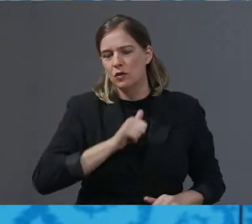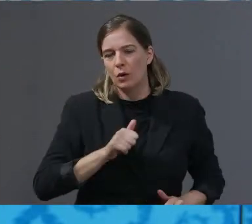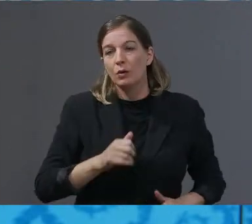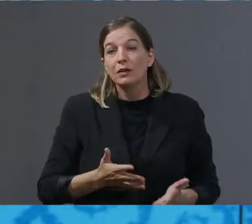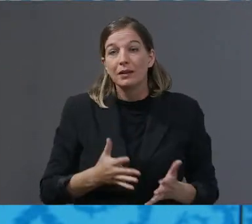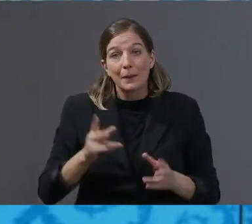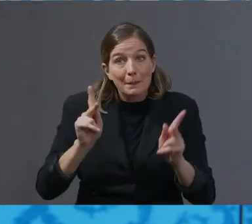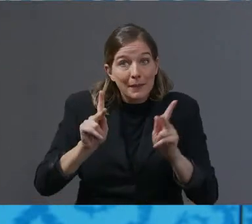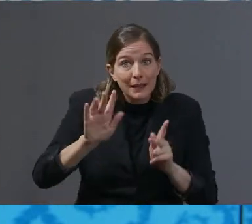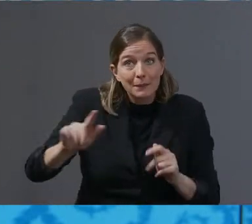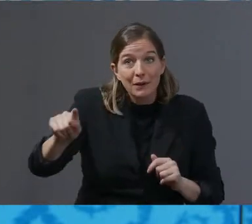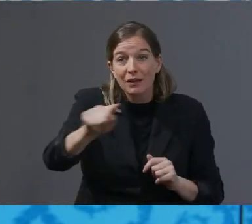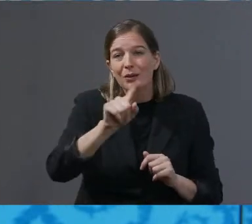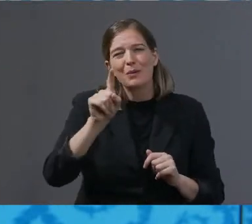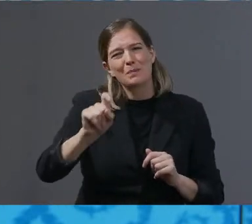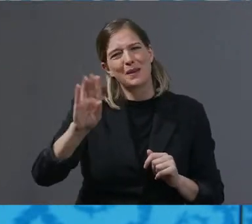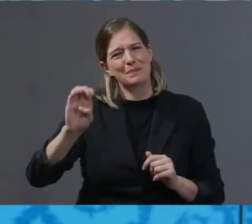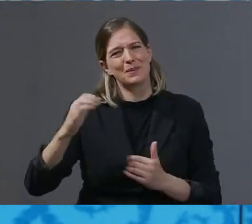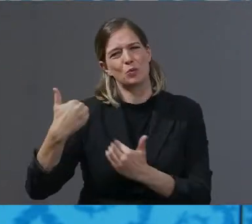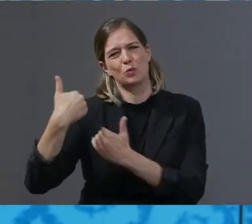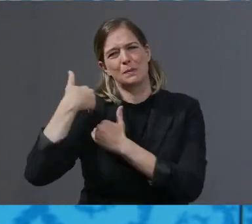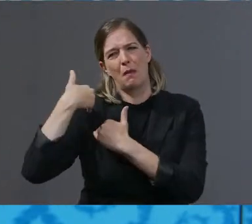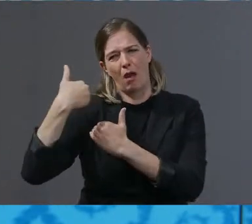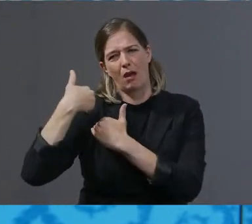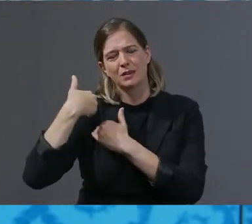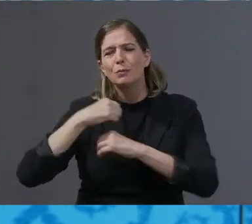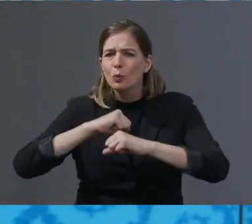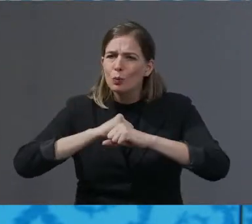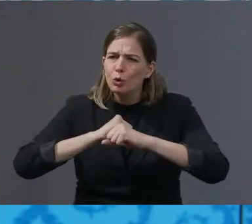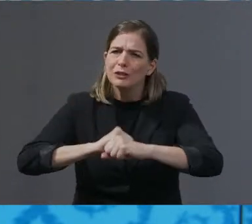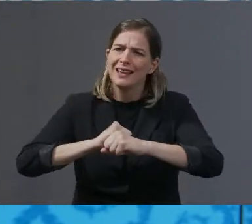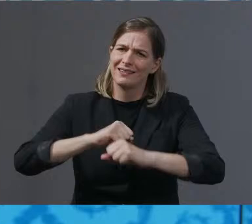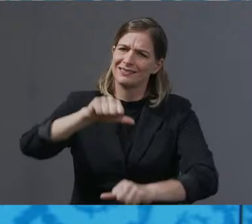act responsibly to protect one another.